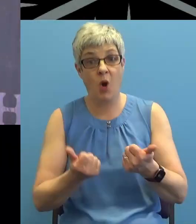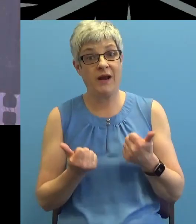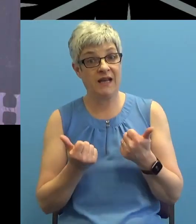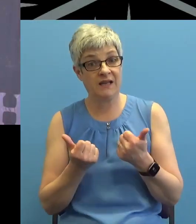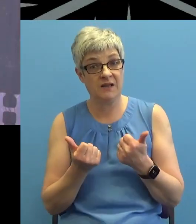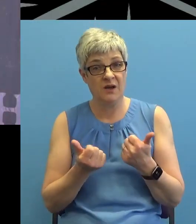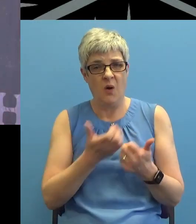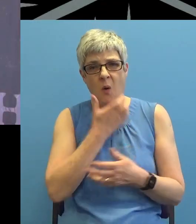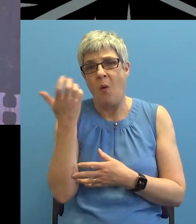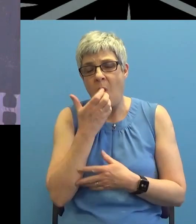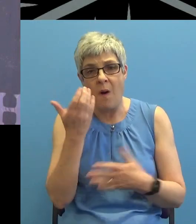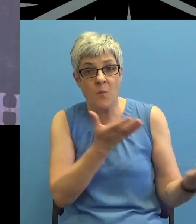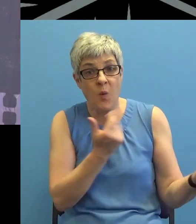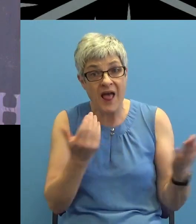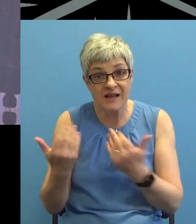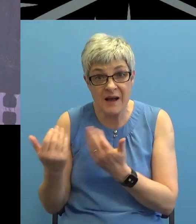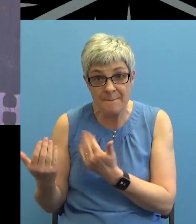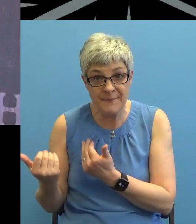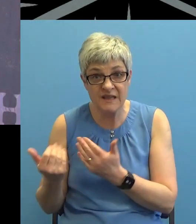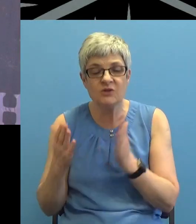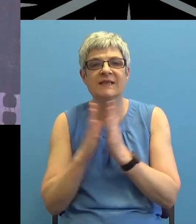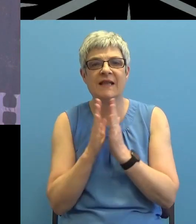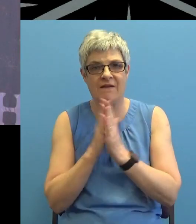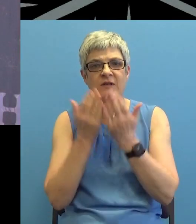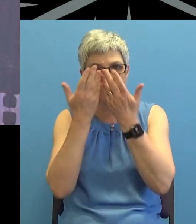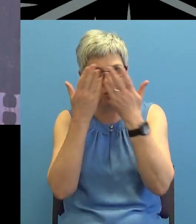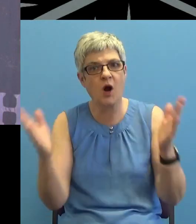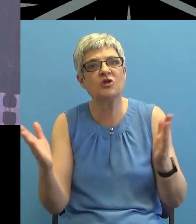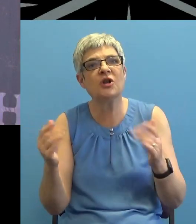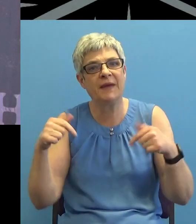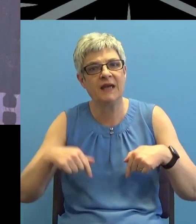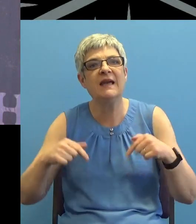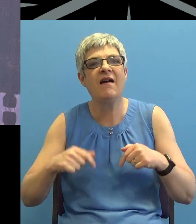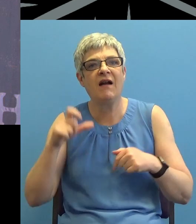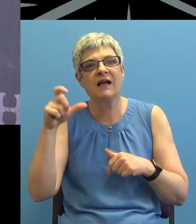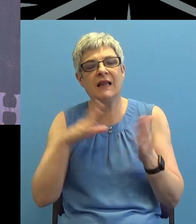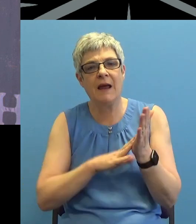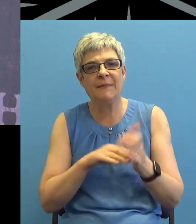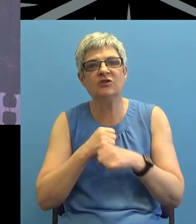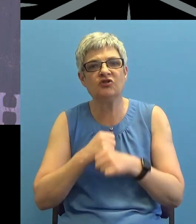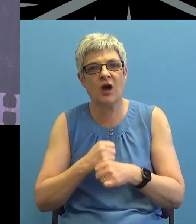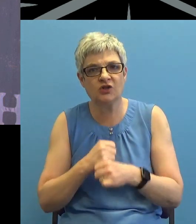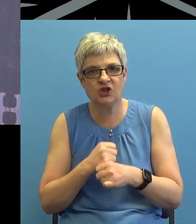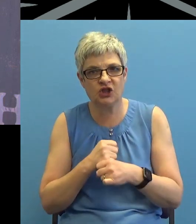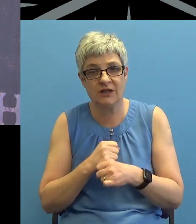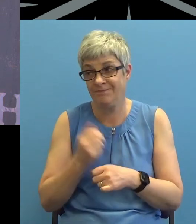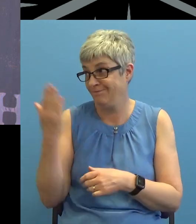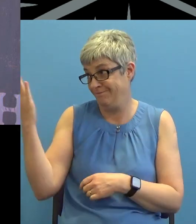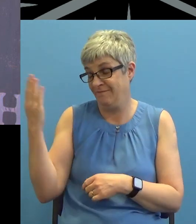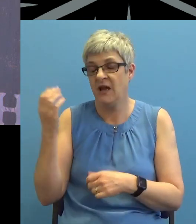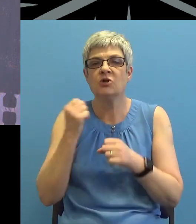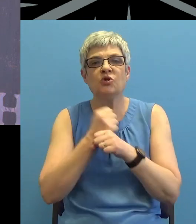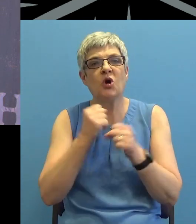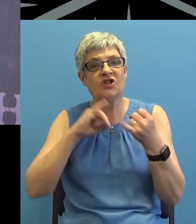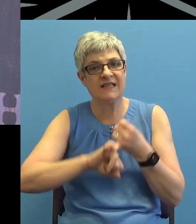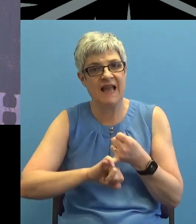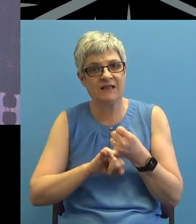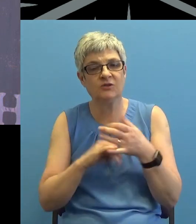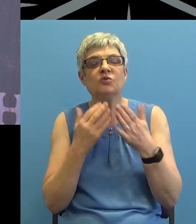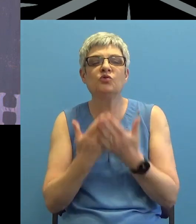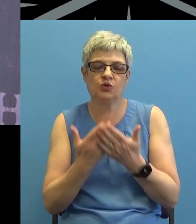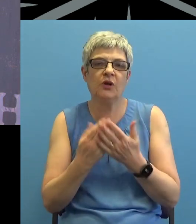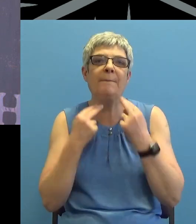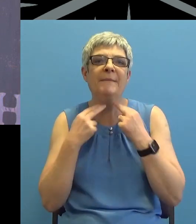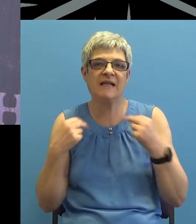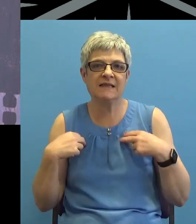Good morning and the warmest of welcomes to our service of worship this morning here at Claremont Parish Church. My name's George Snen and I'm the student